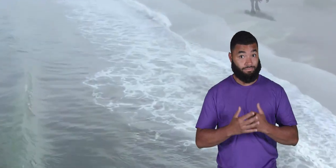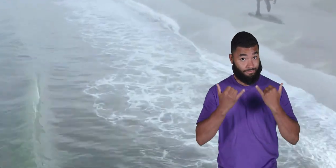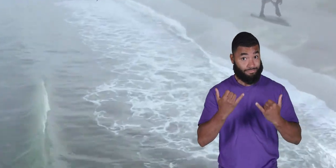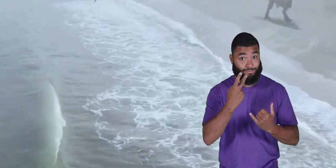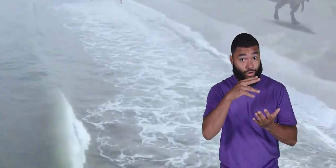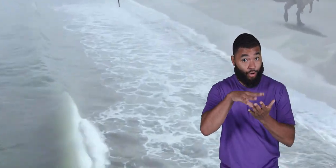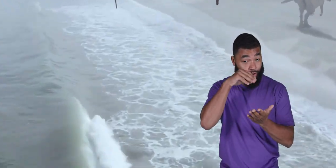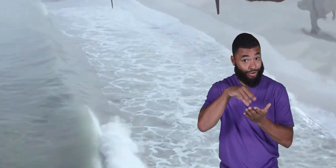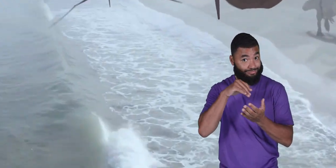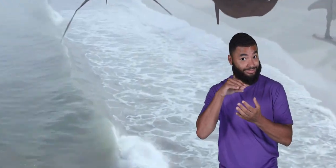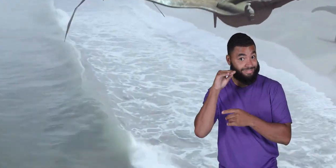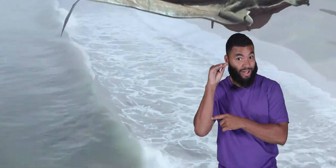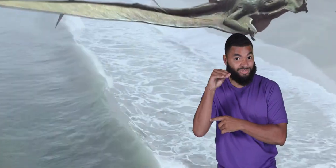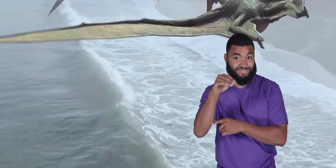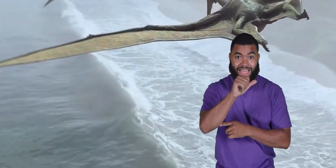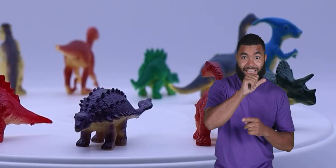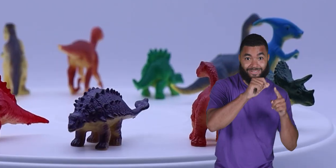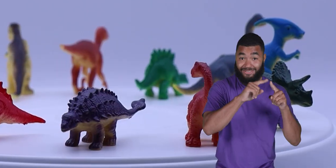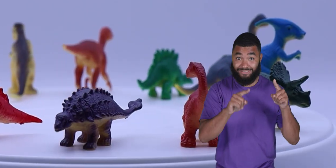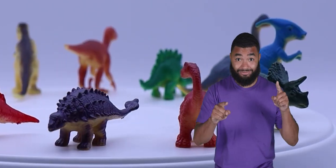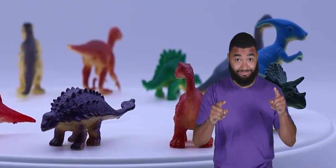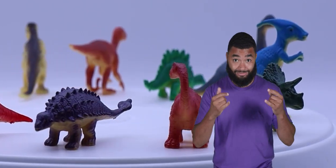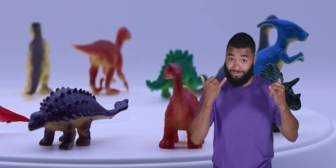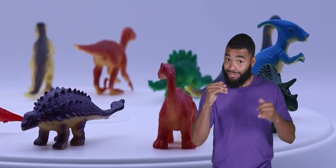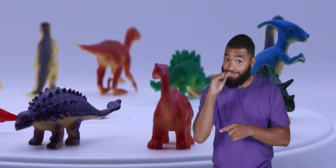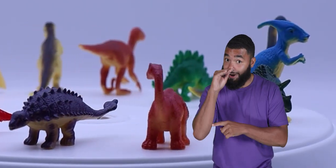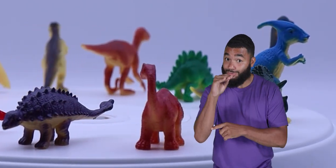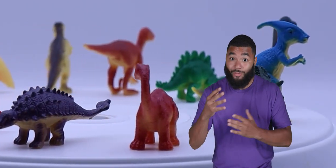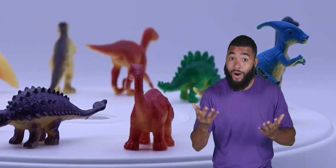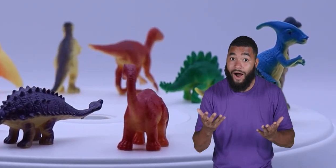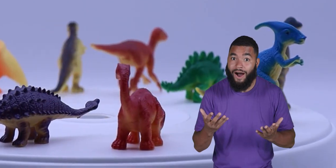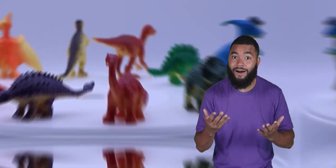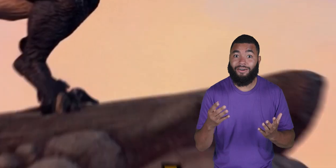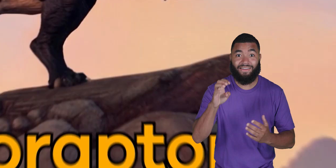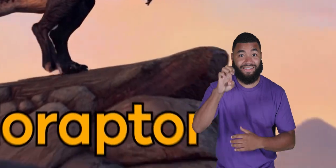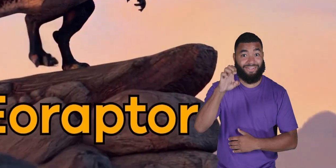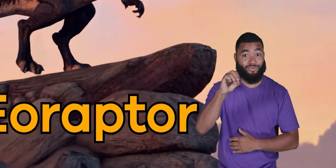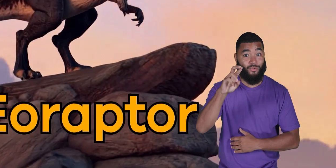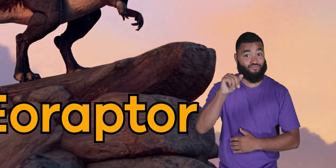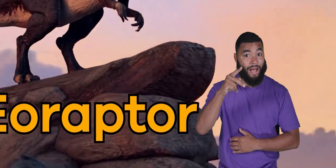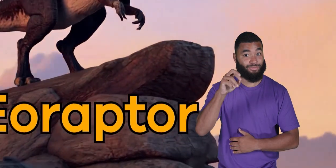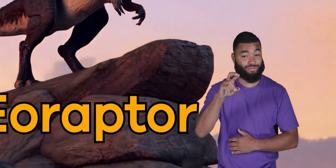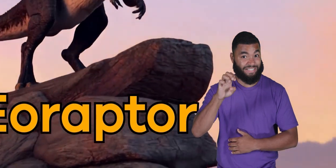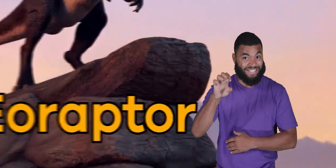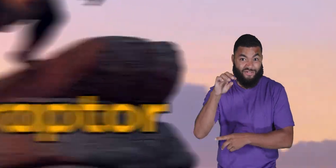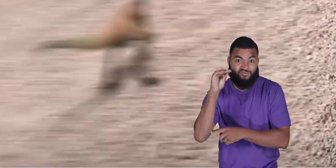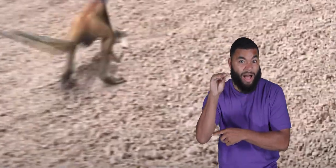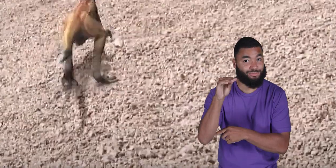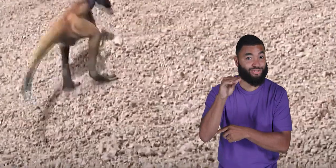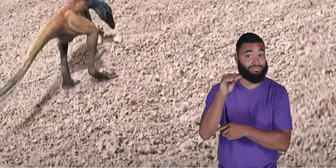We're learning about dinosaurs from A to Z. Let's find out what today's dino will be. Eoraptor.